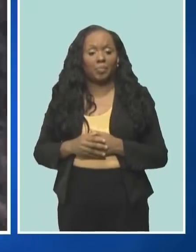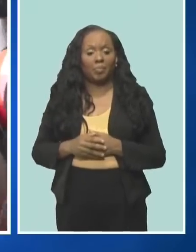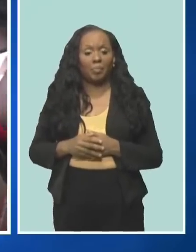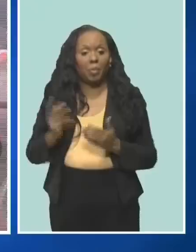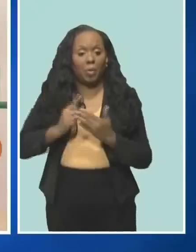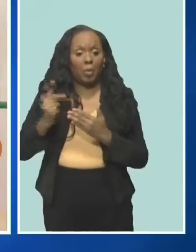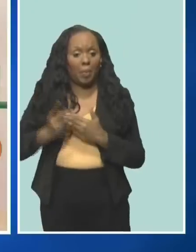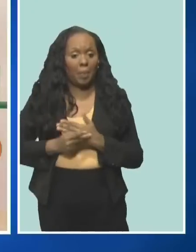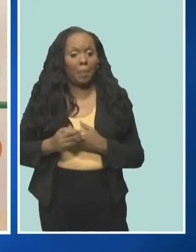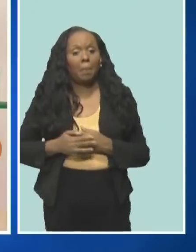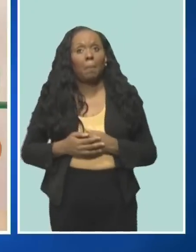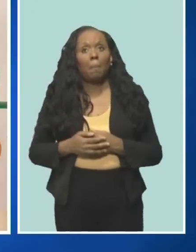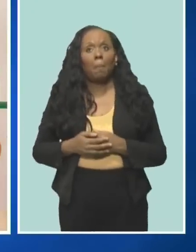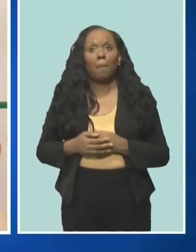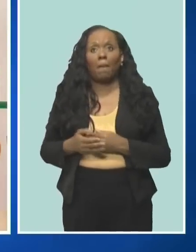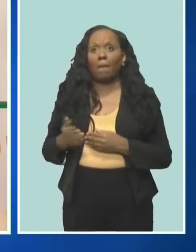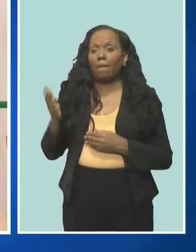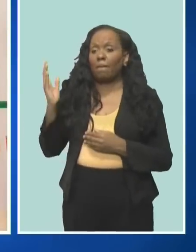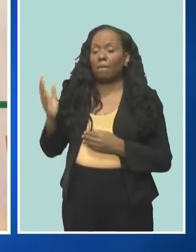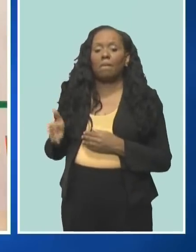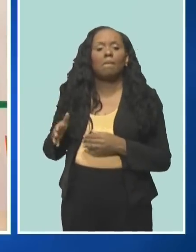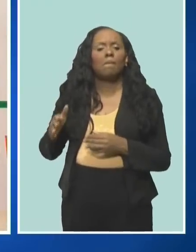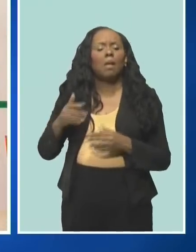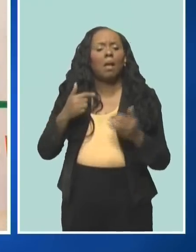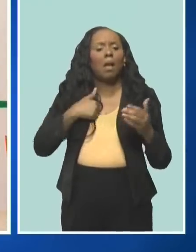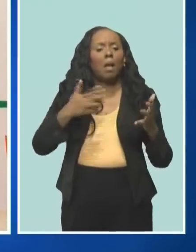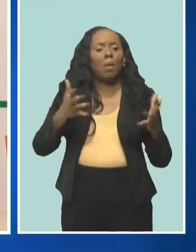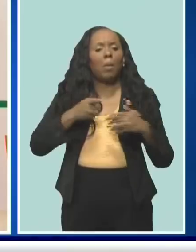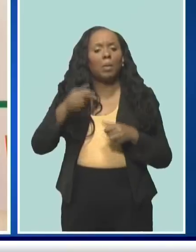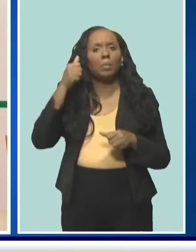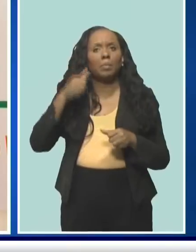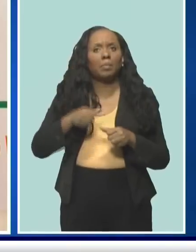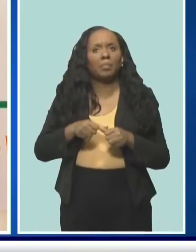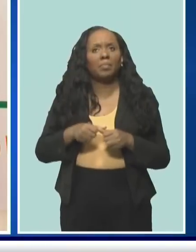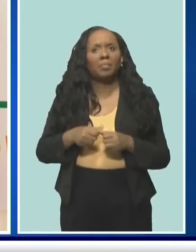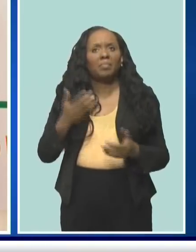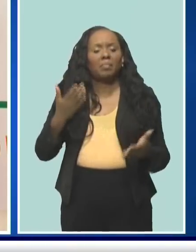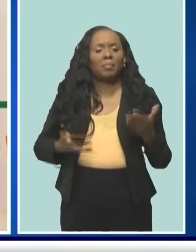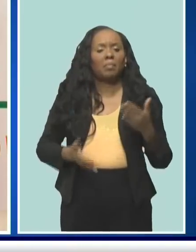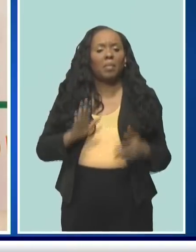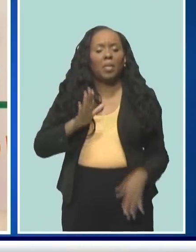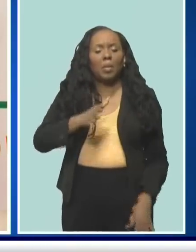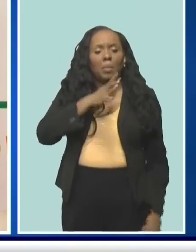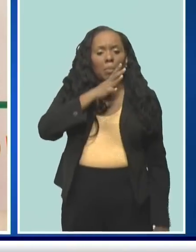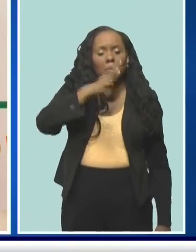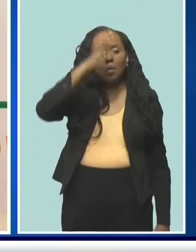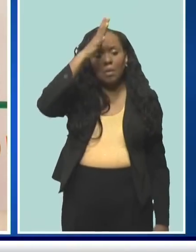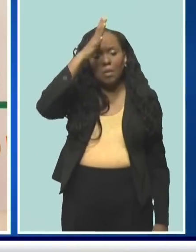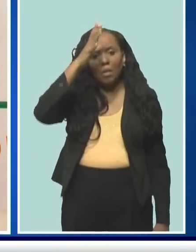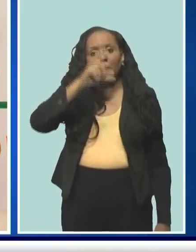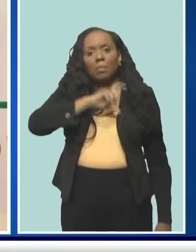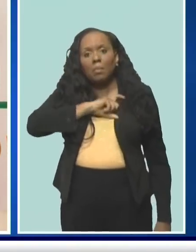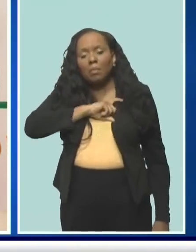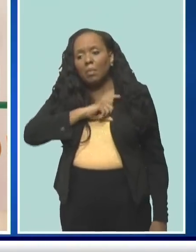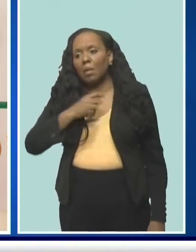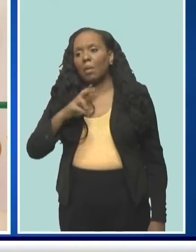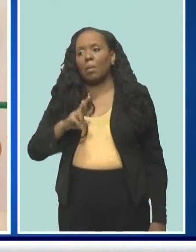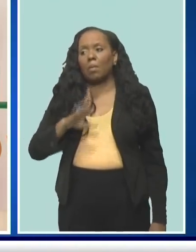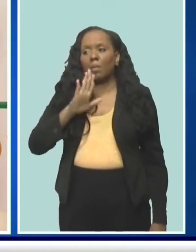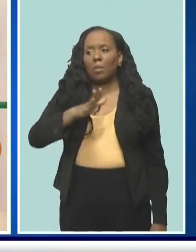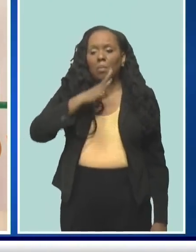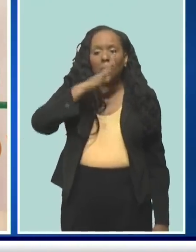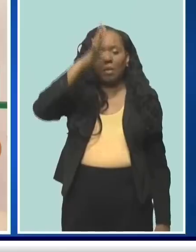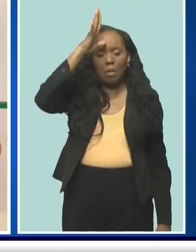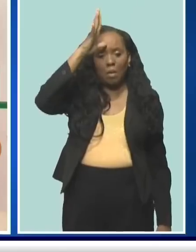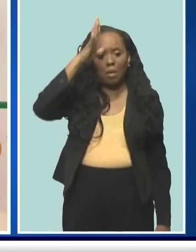I remember doing things because your parent might be a police officer or rather a minister. When you use